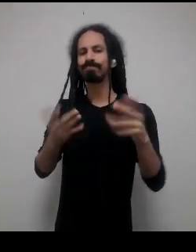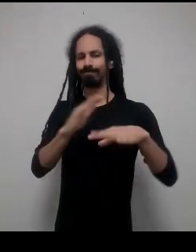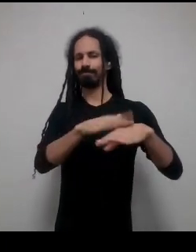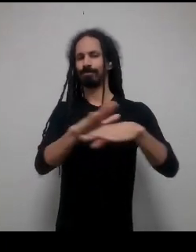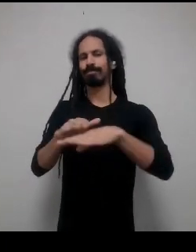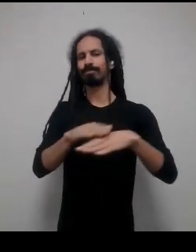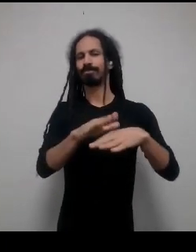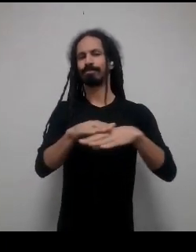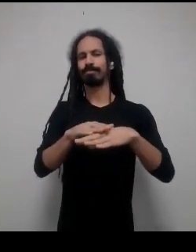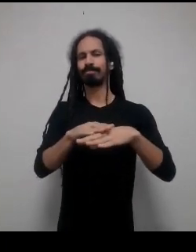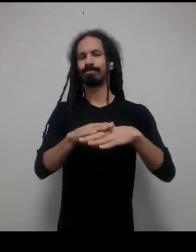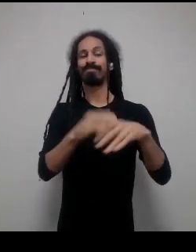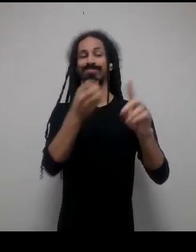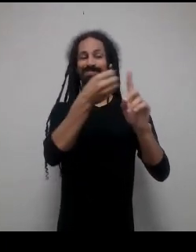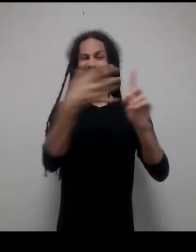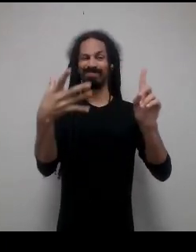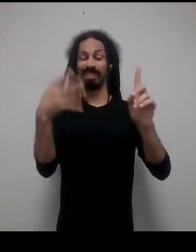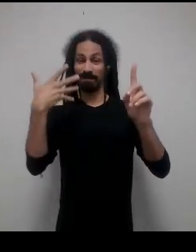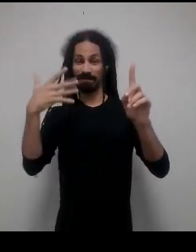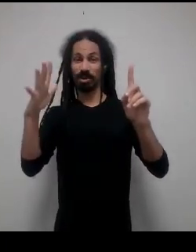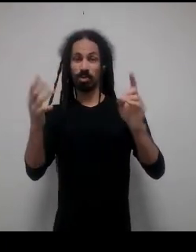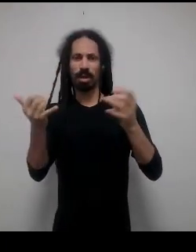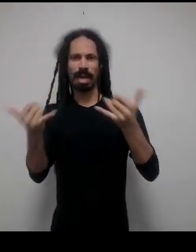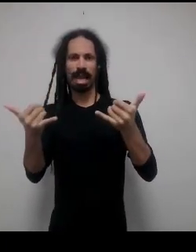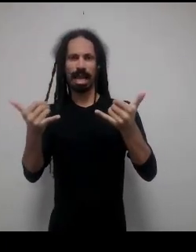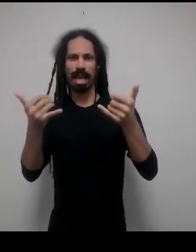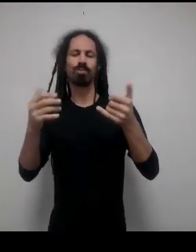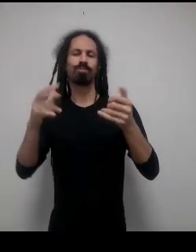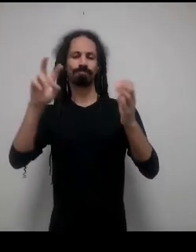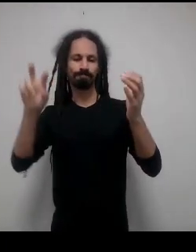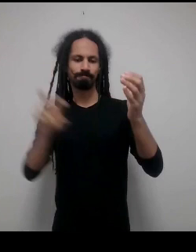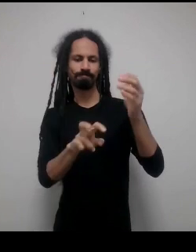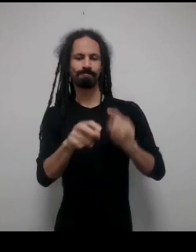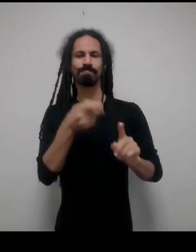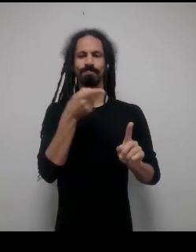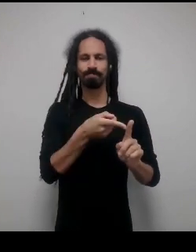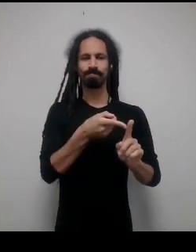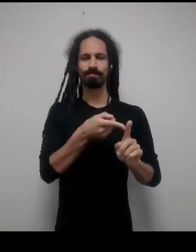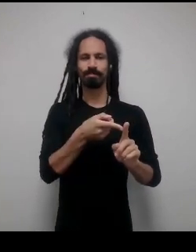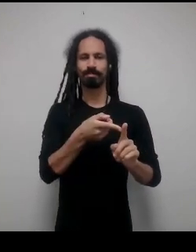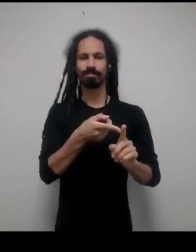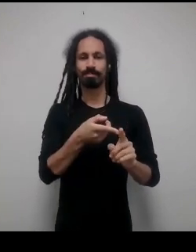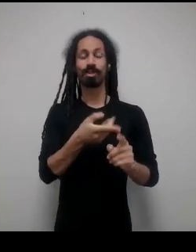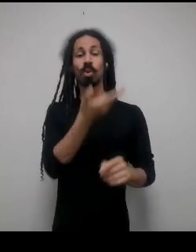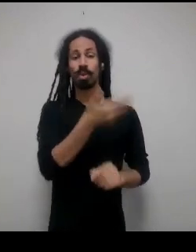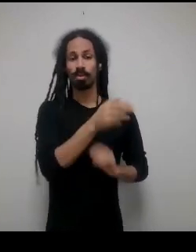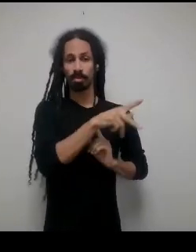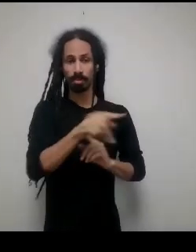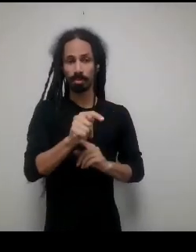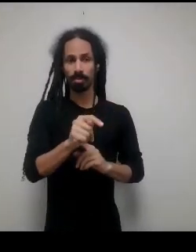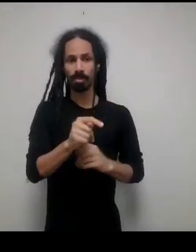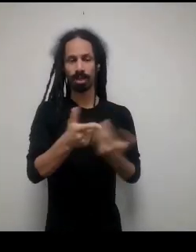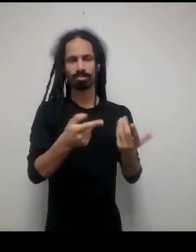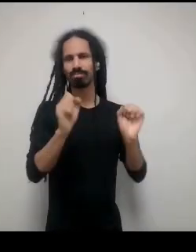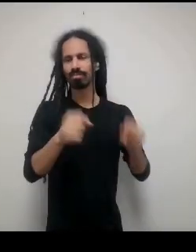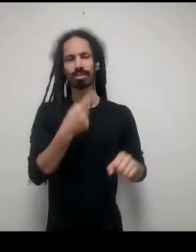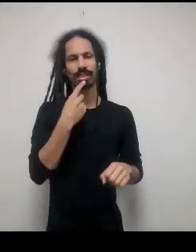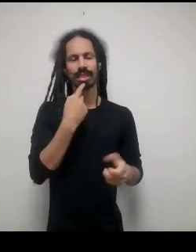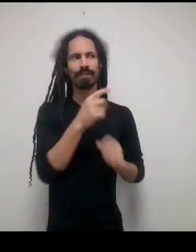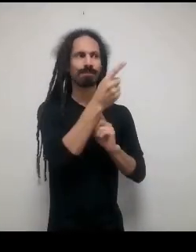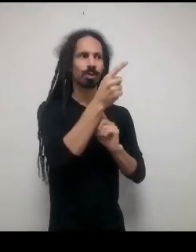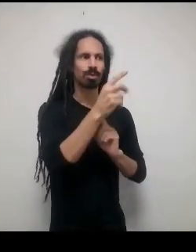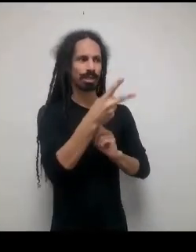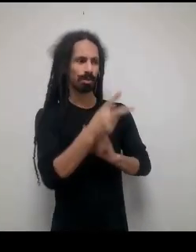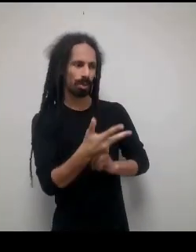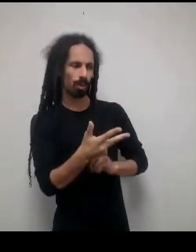from one main point to another. So on the screen, I have the words first, second, and third. Of course, there are many other ways that you can do this